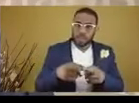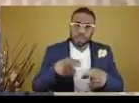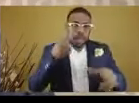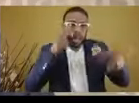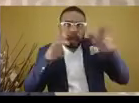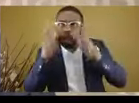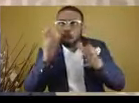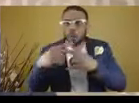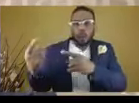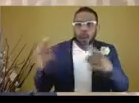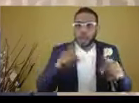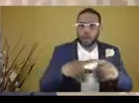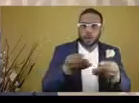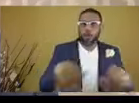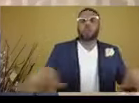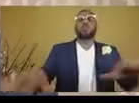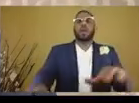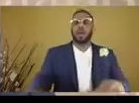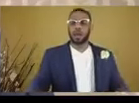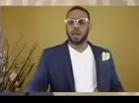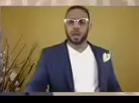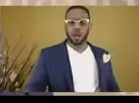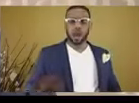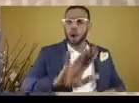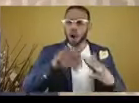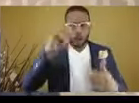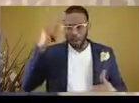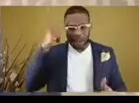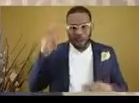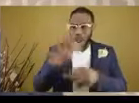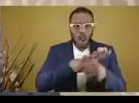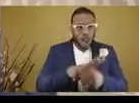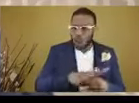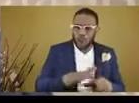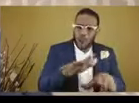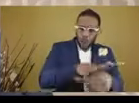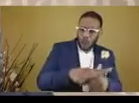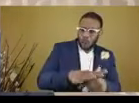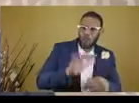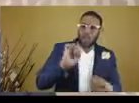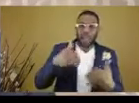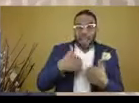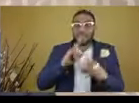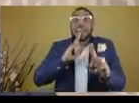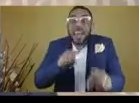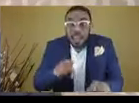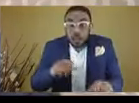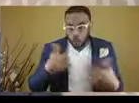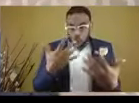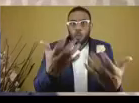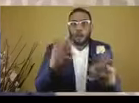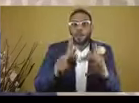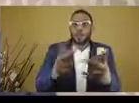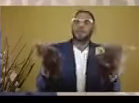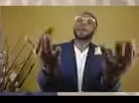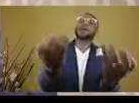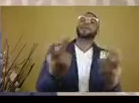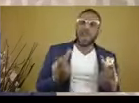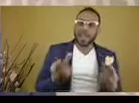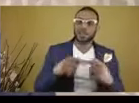what's happening on the ground. All politics are local, and locally we have the answers. So we want people to come back to